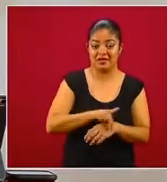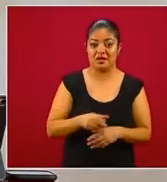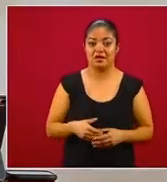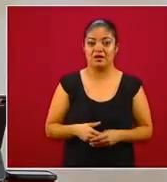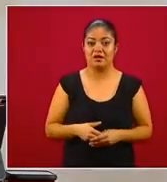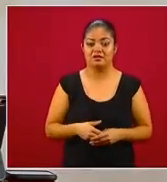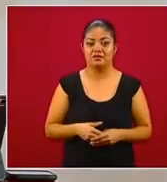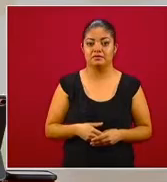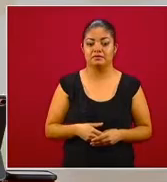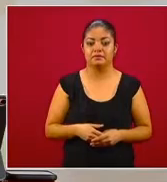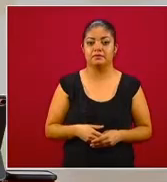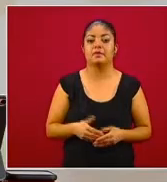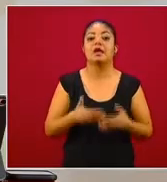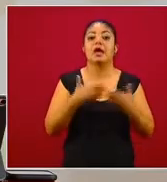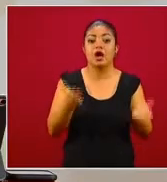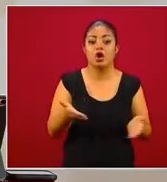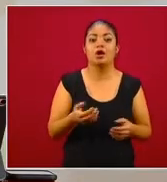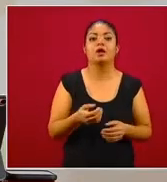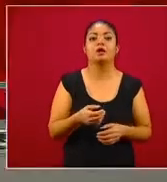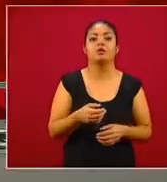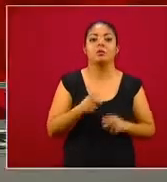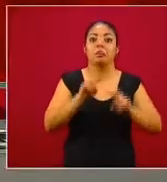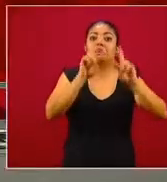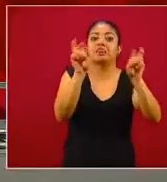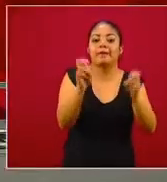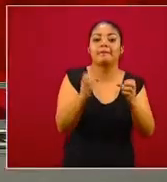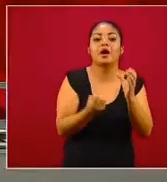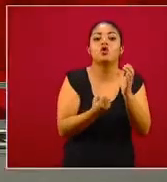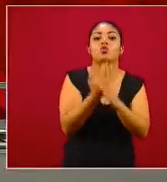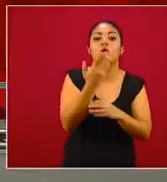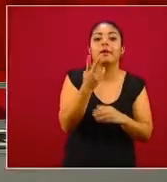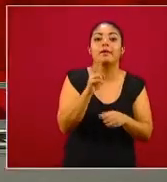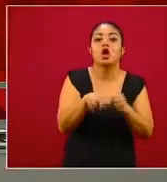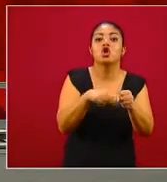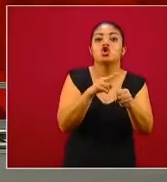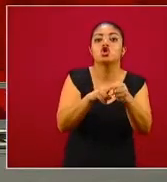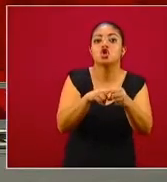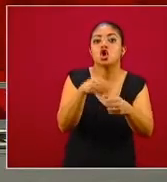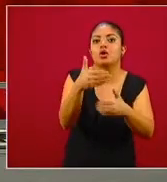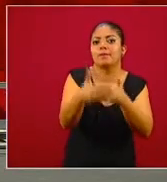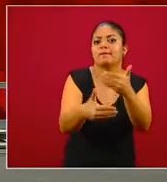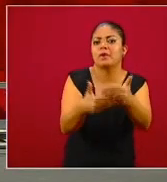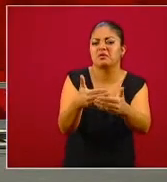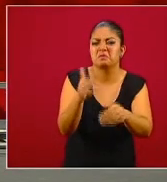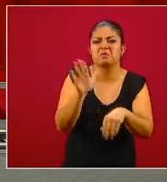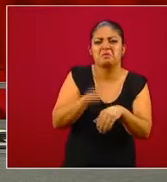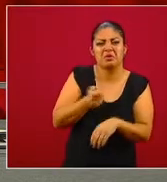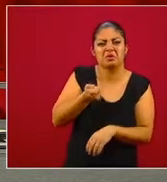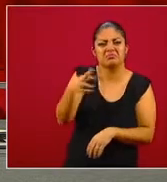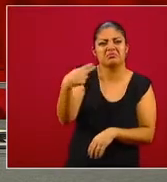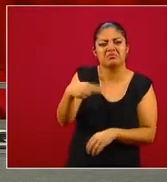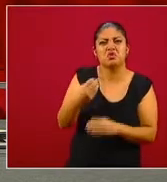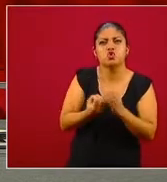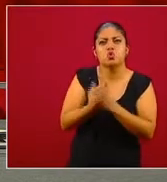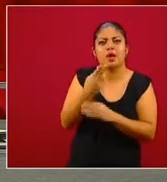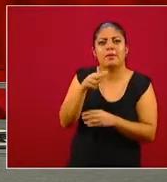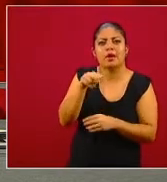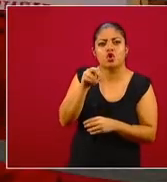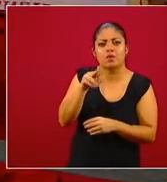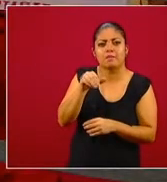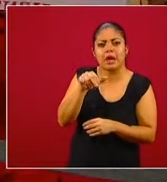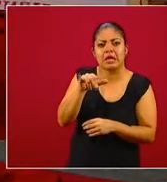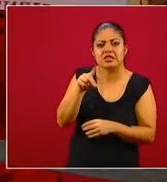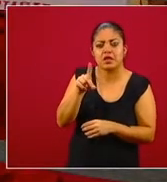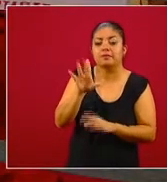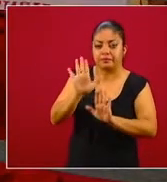Y entrando al tema de la nueva Now, the normalidad, new normal. retomo el por qué le Why llamamos nueva this up again? normalidad. Why Pero do we antes,